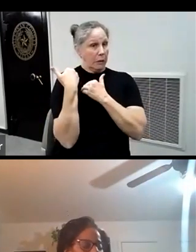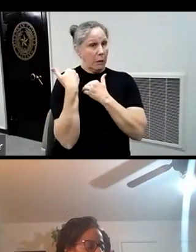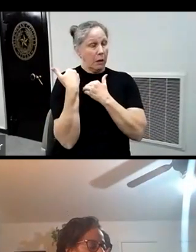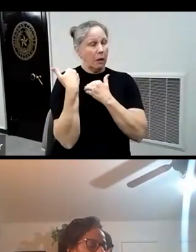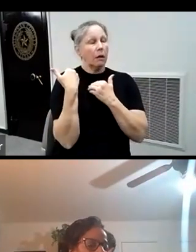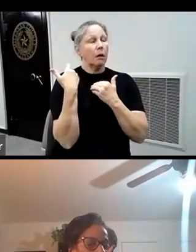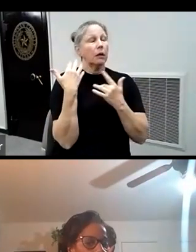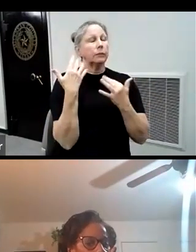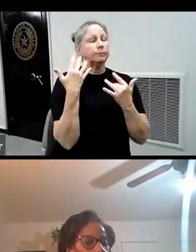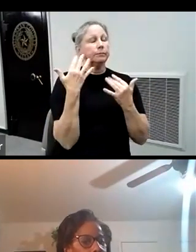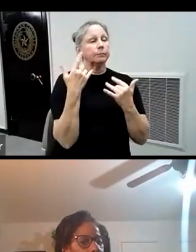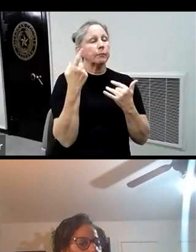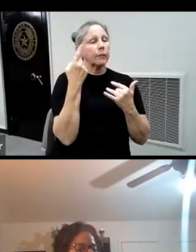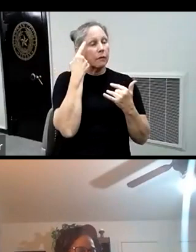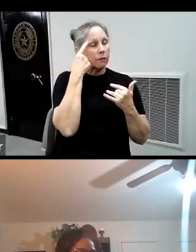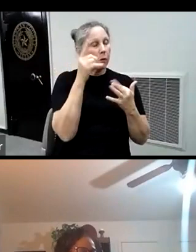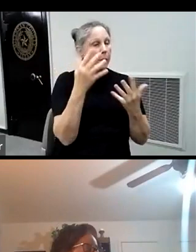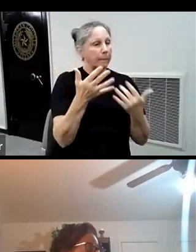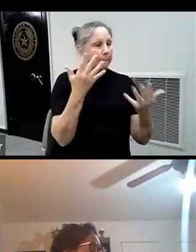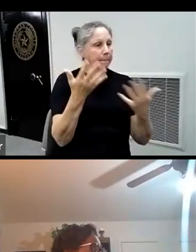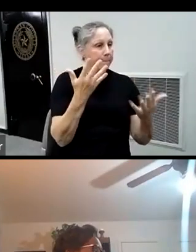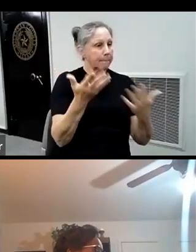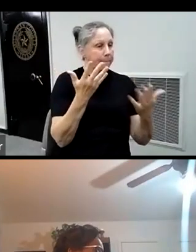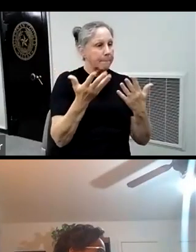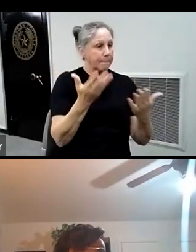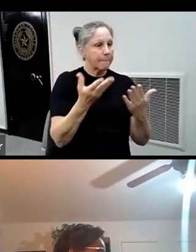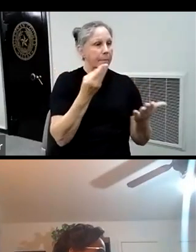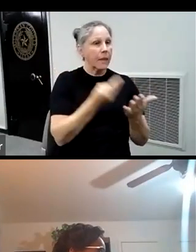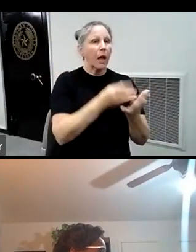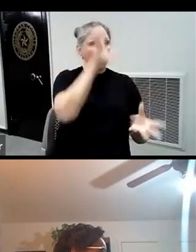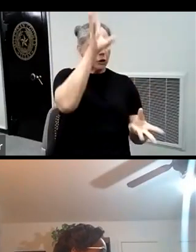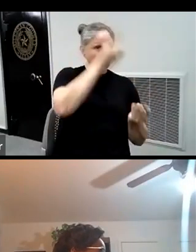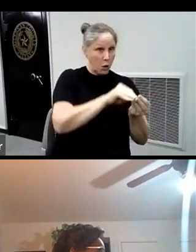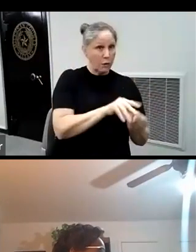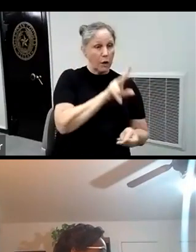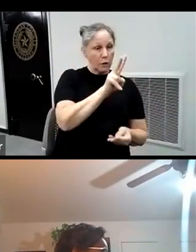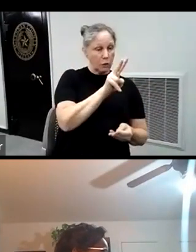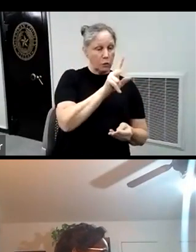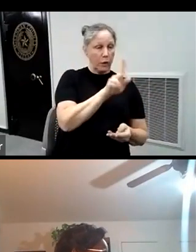for a prior funding total of